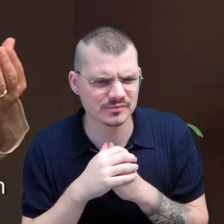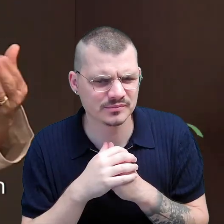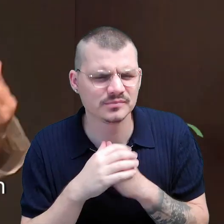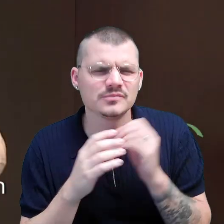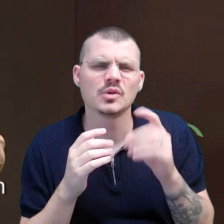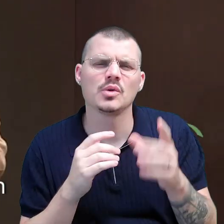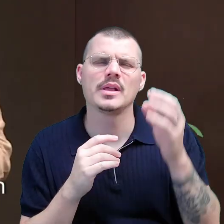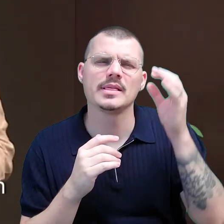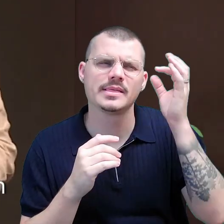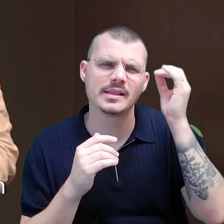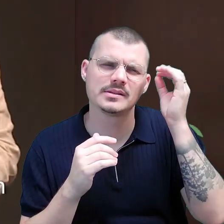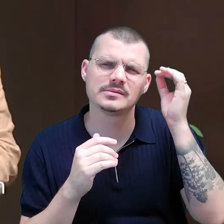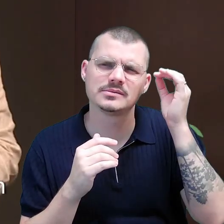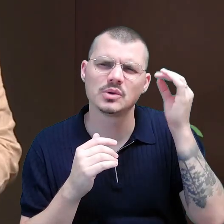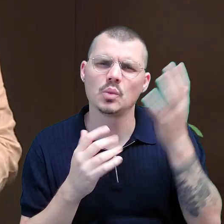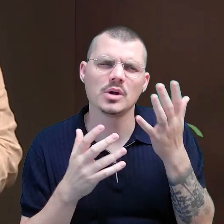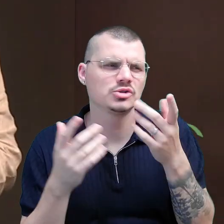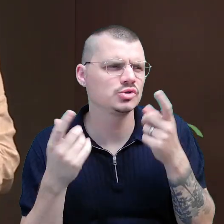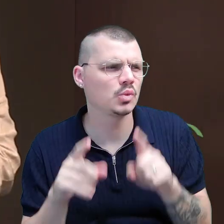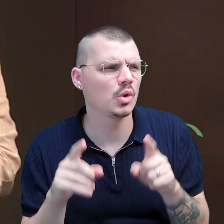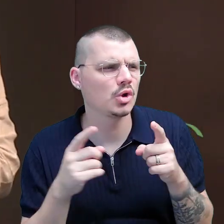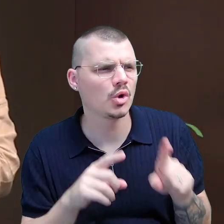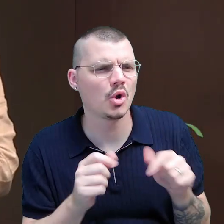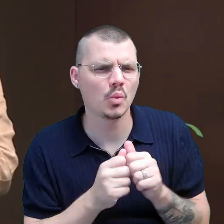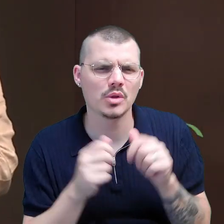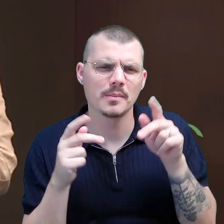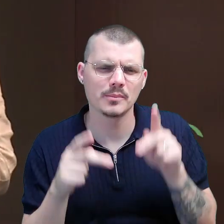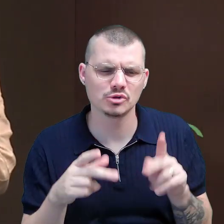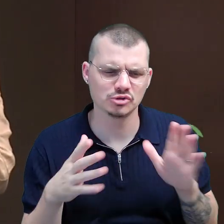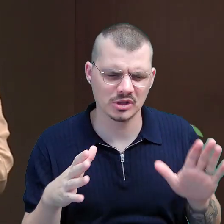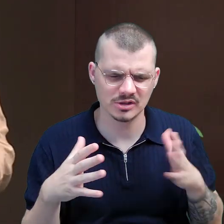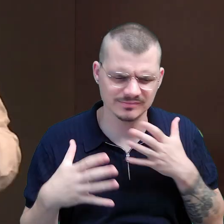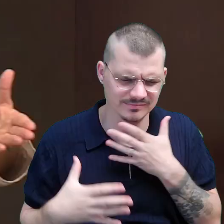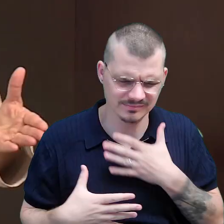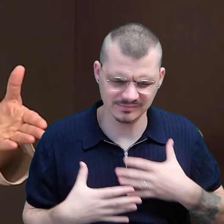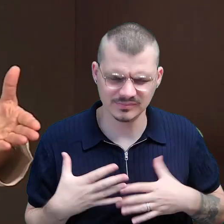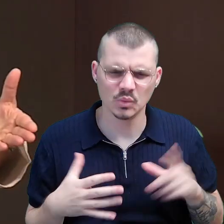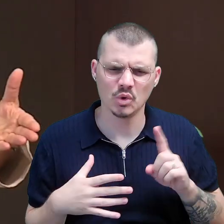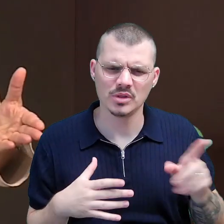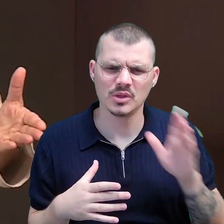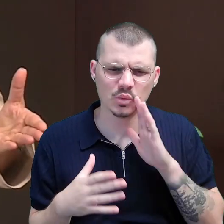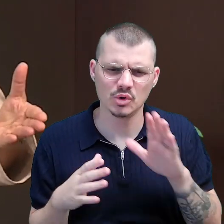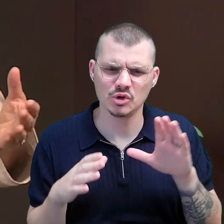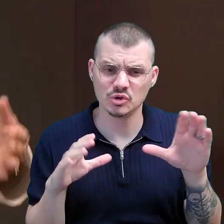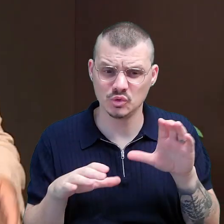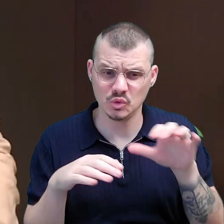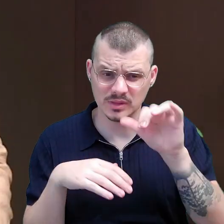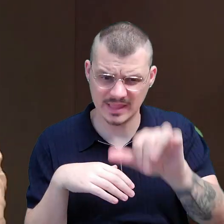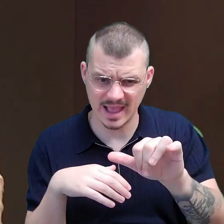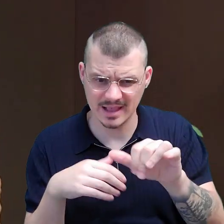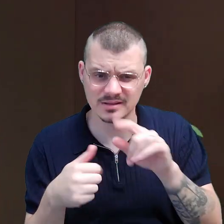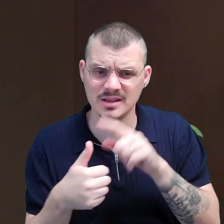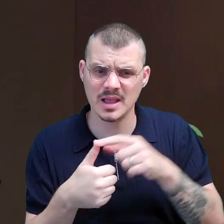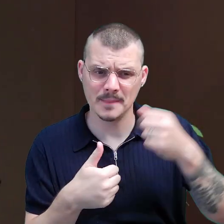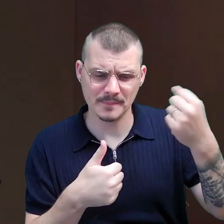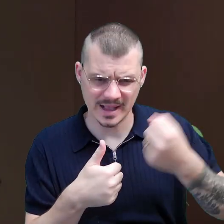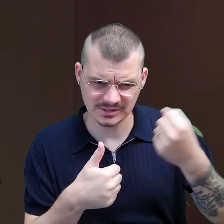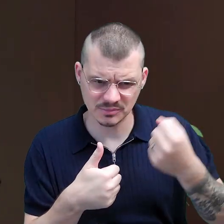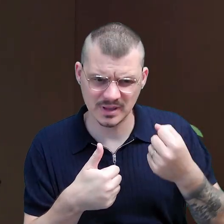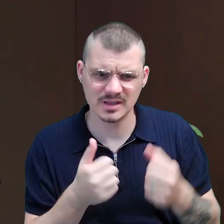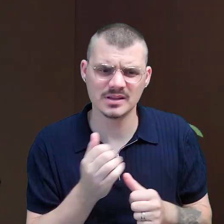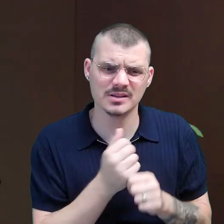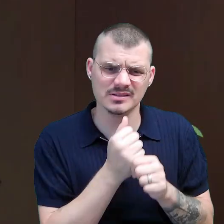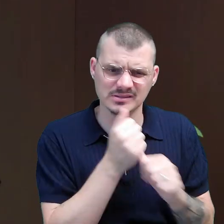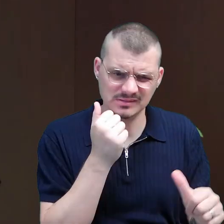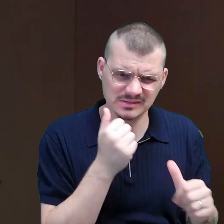So you think about it, what is going on with a person's anatomy where they would do that? Masturbate,